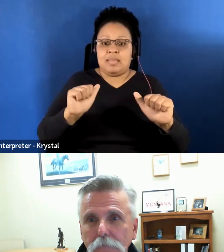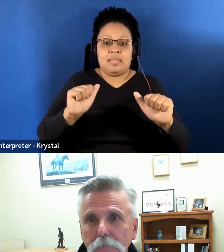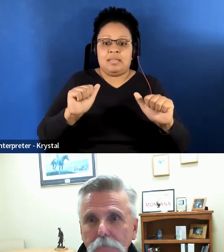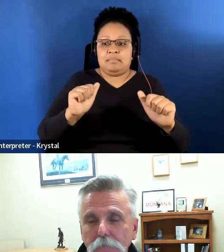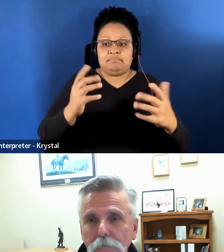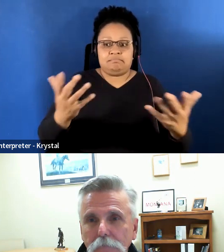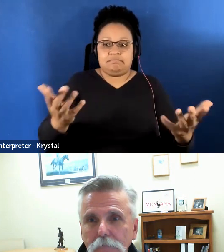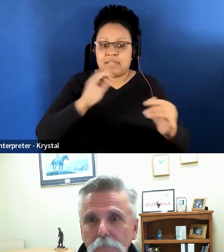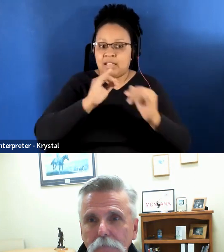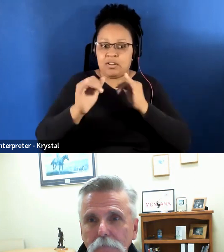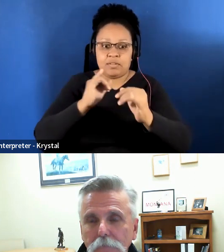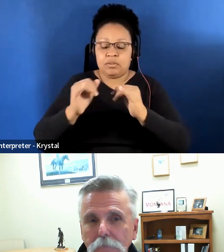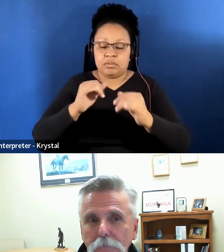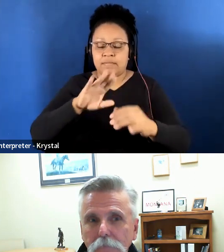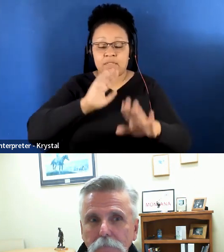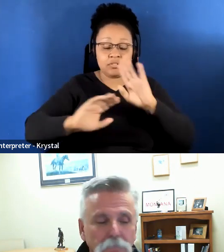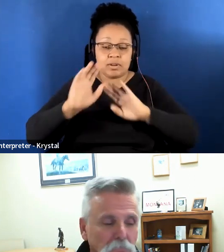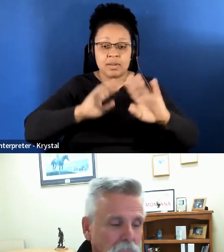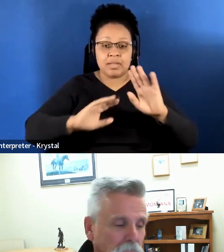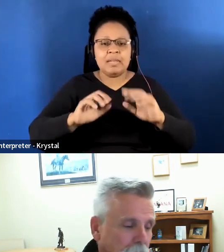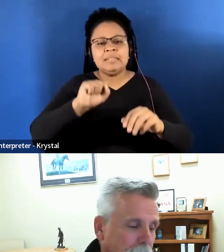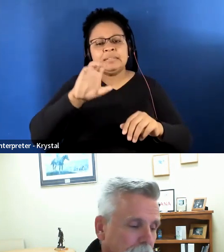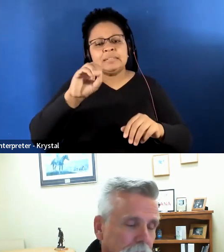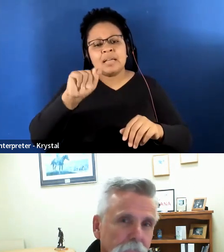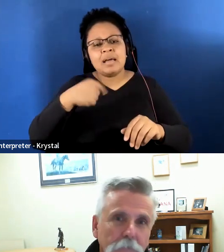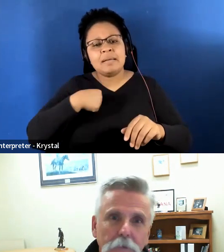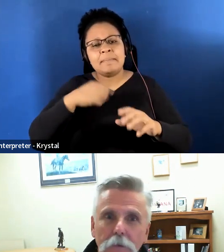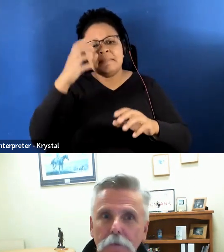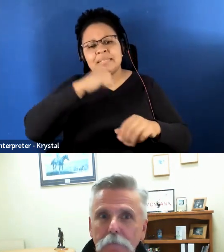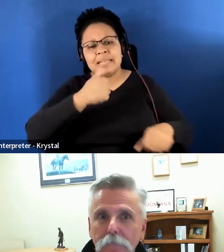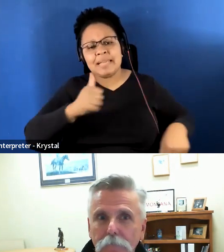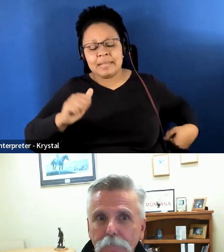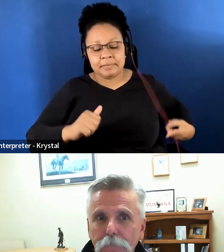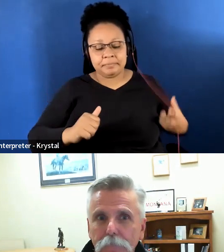I'd appreciate it. Scott, am I missing anything?